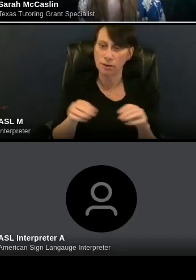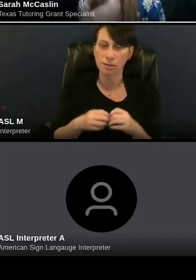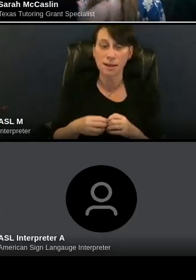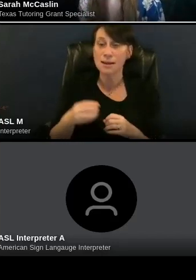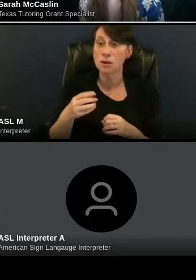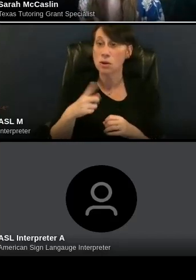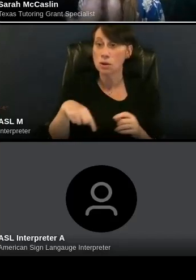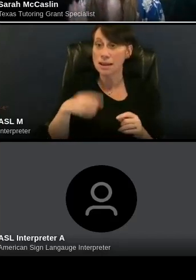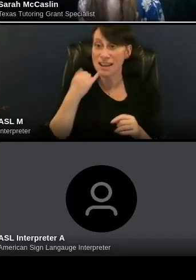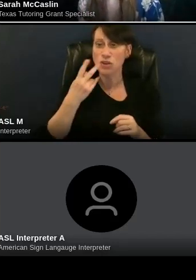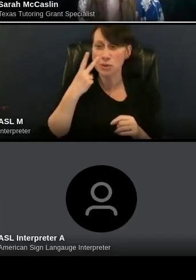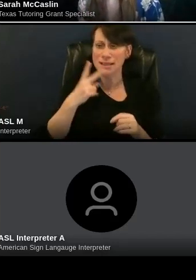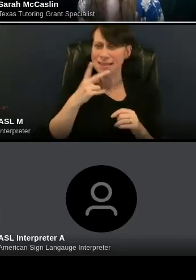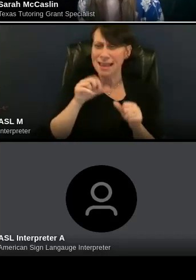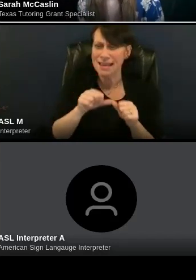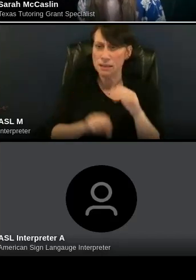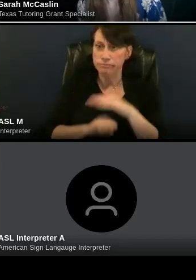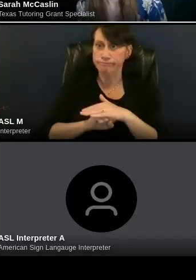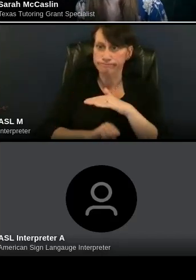they're continuously hitting that wall.